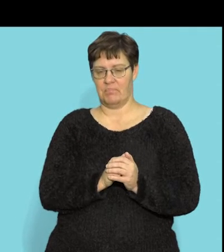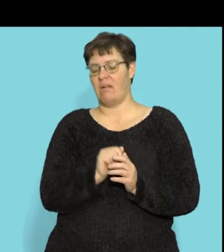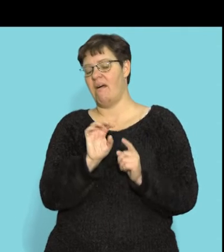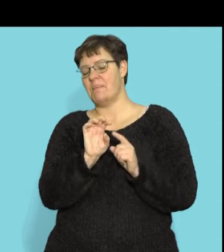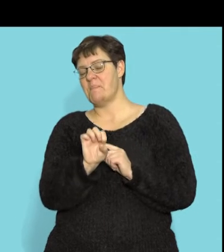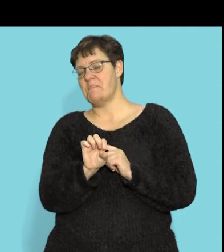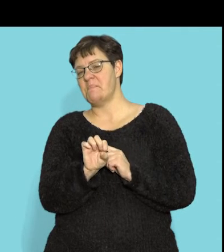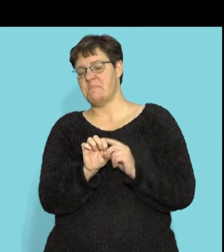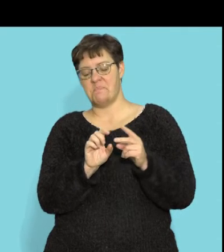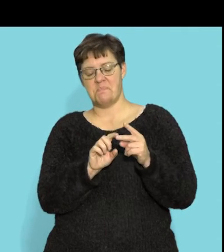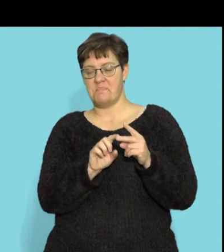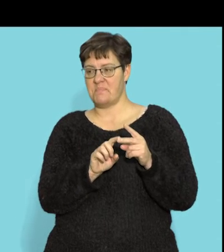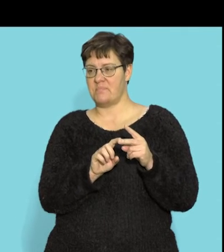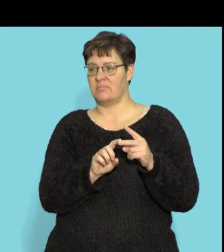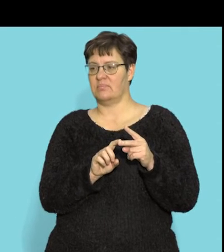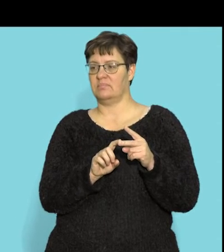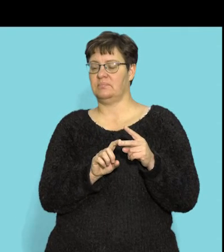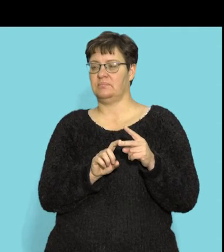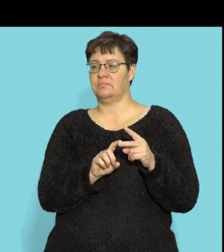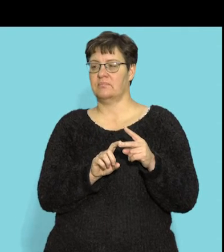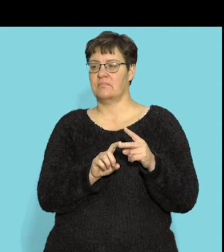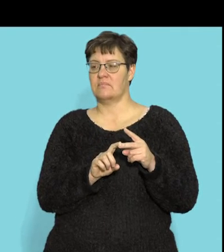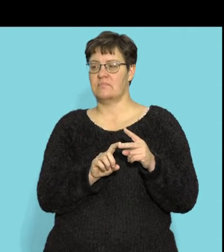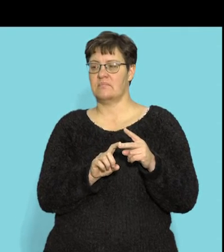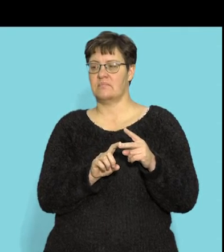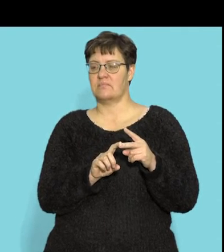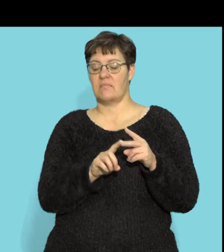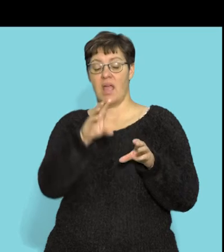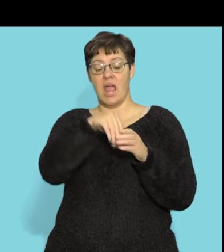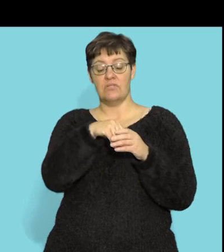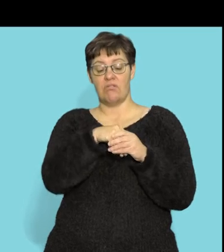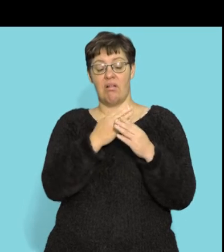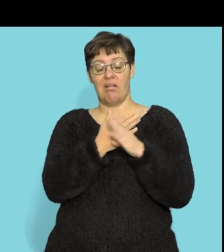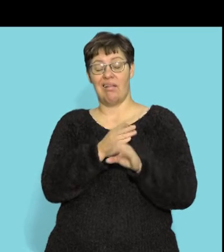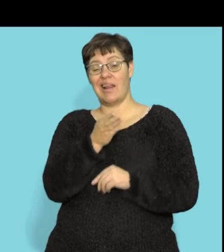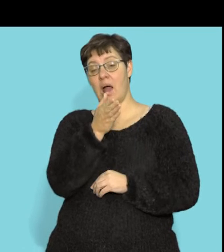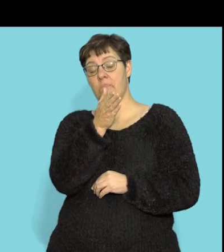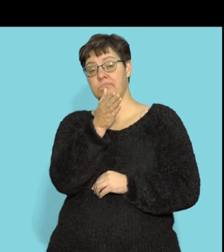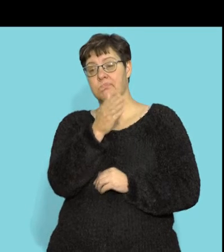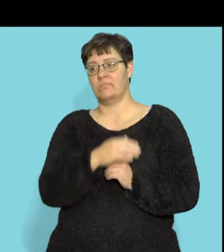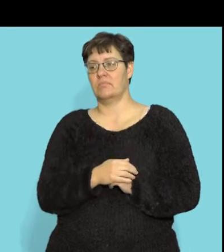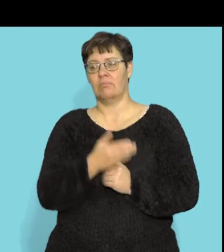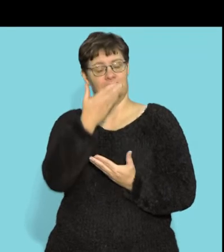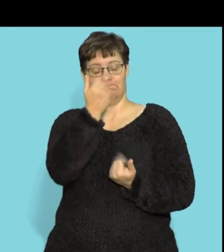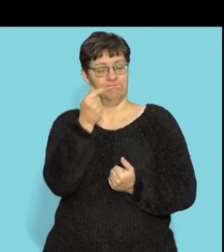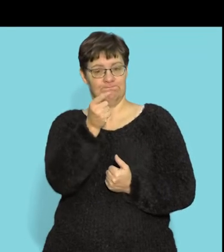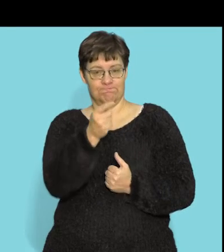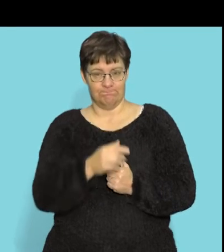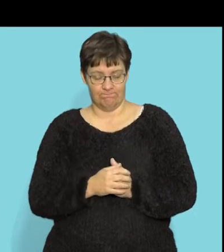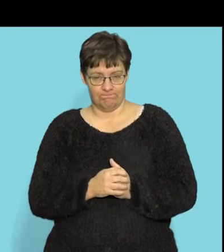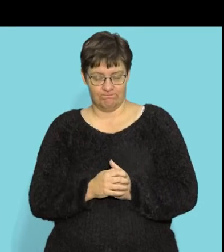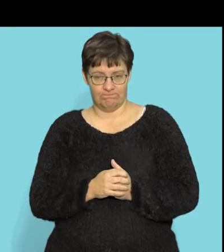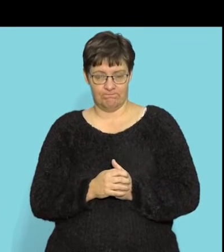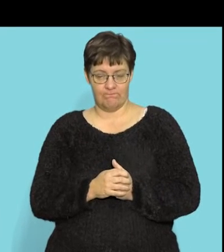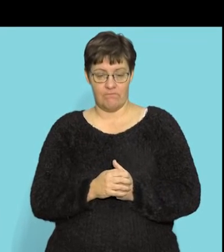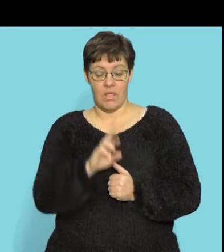can immediately extract from the circuit that the internal resistance of this circuit is unknown. So